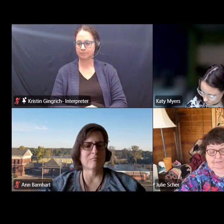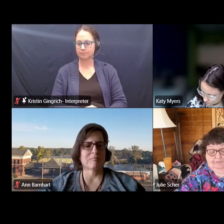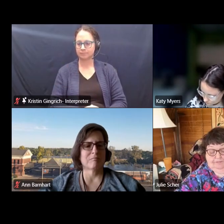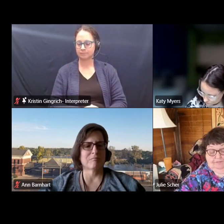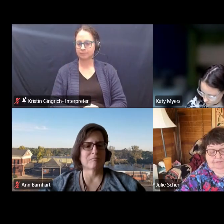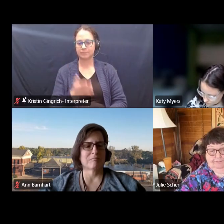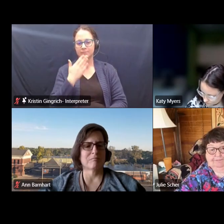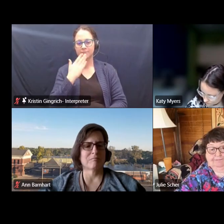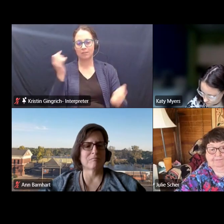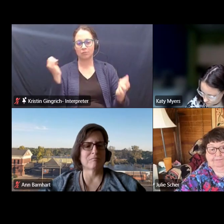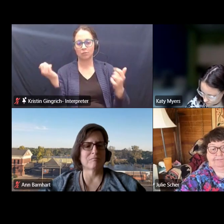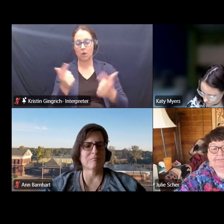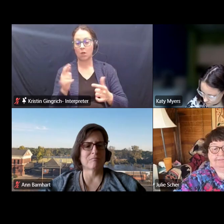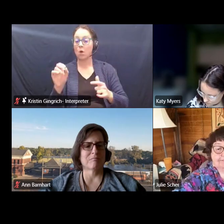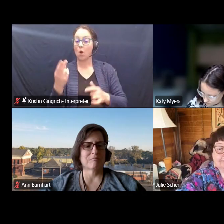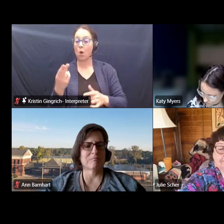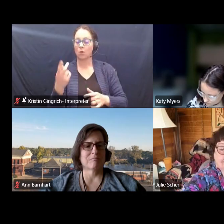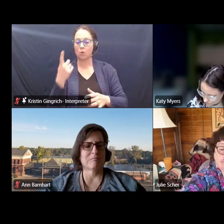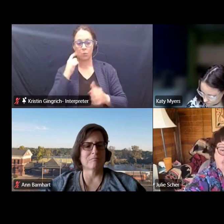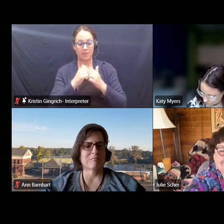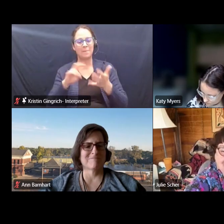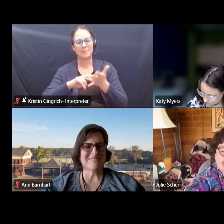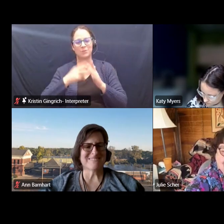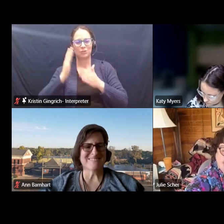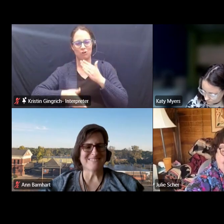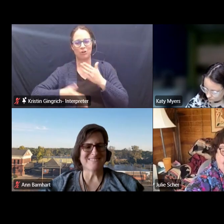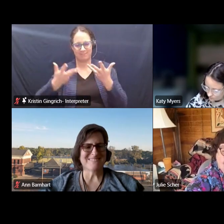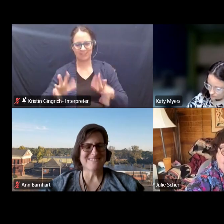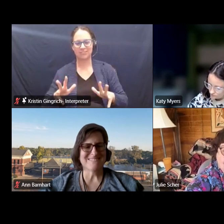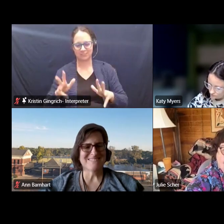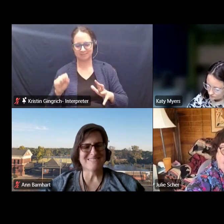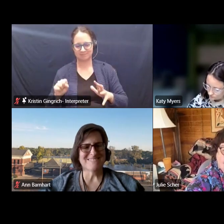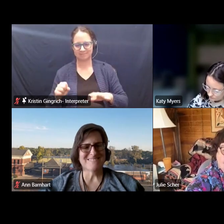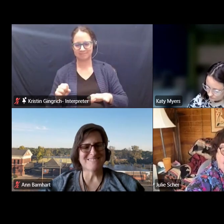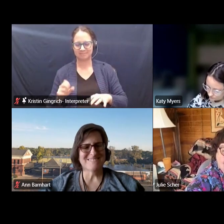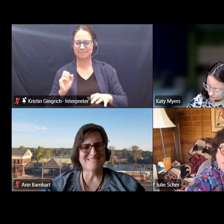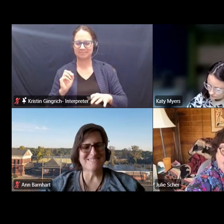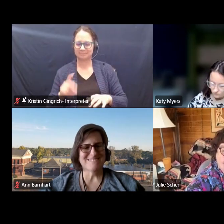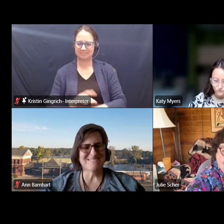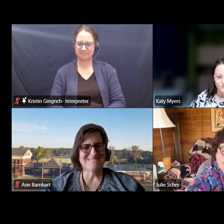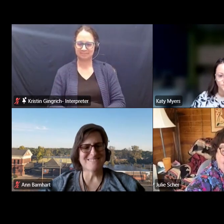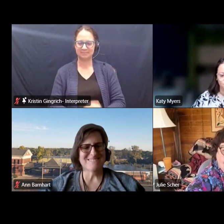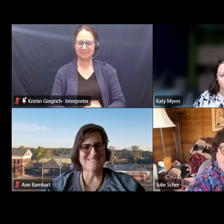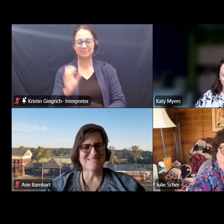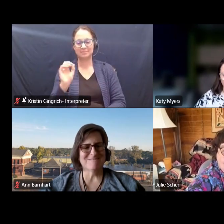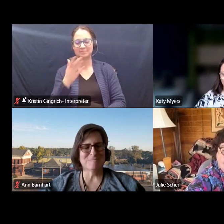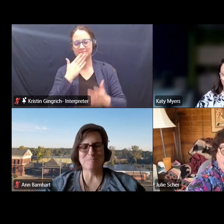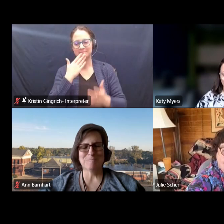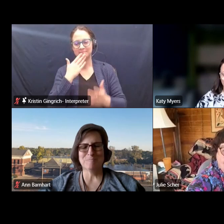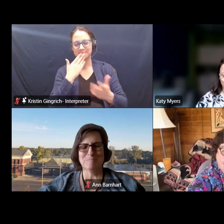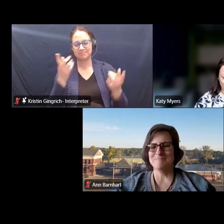Thank you, everybody. Oh, that means we're adjourned. Yes. Okay. Okay. Thank you.